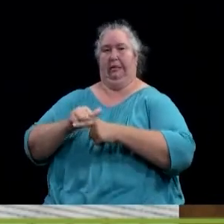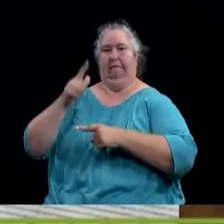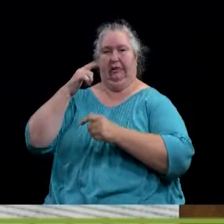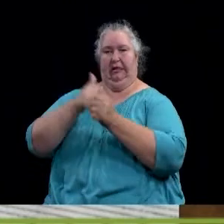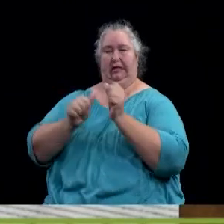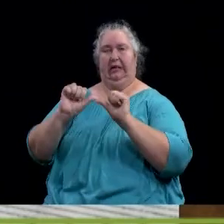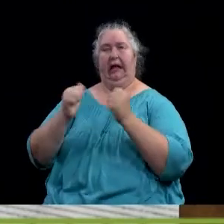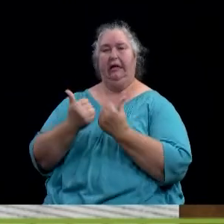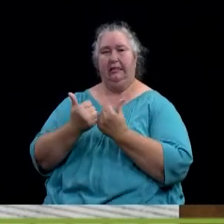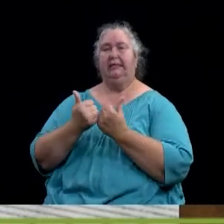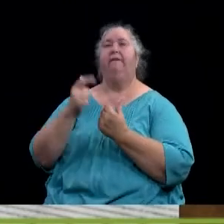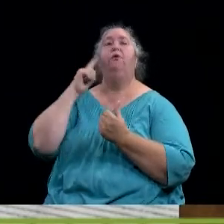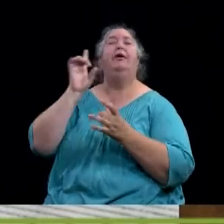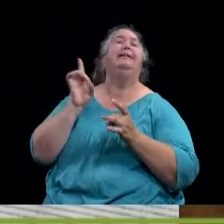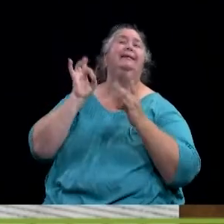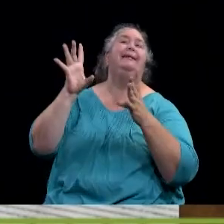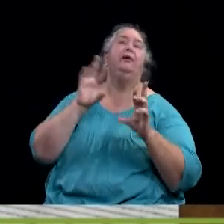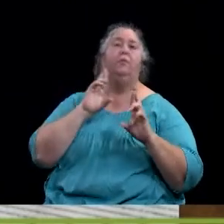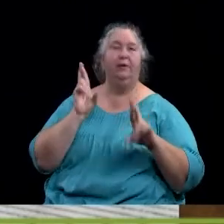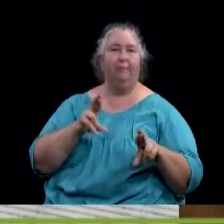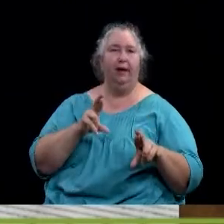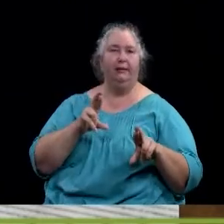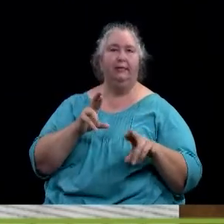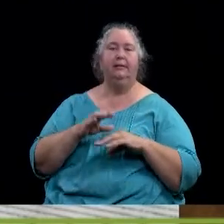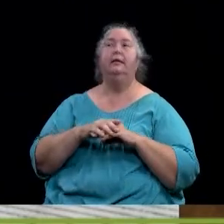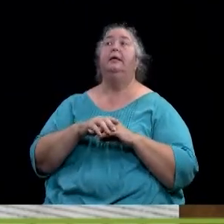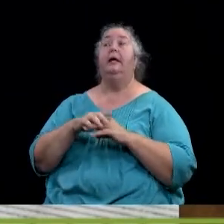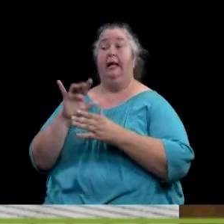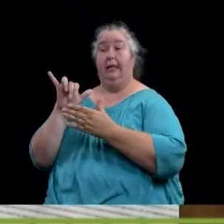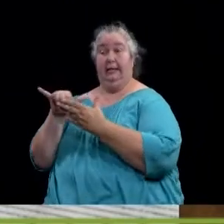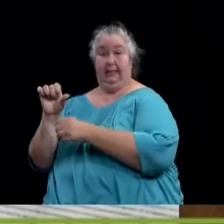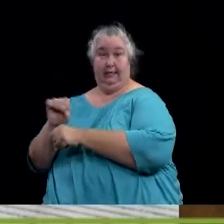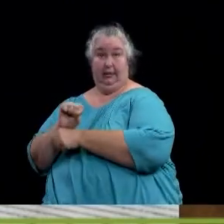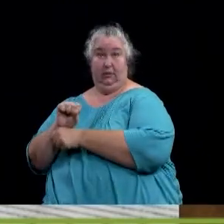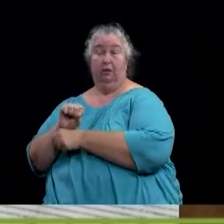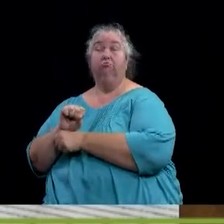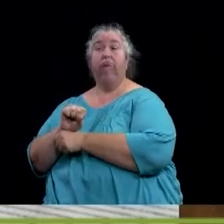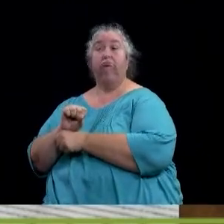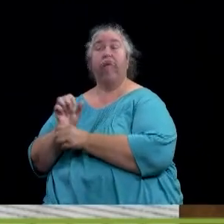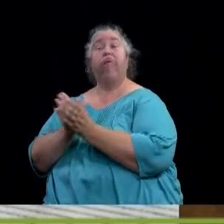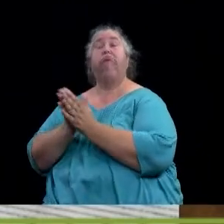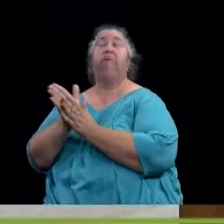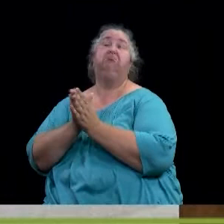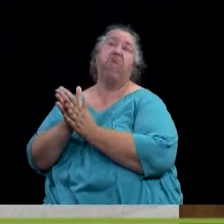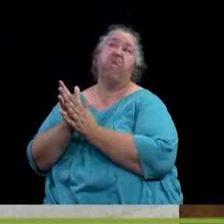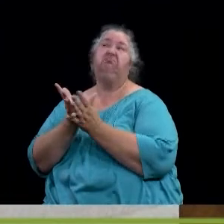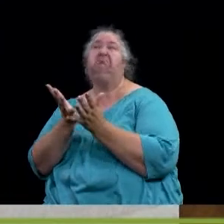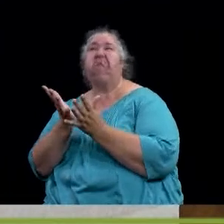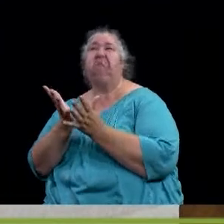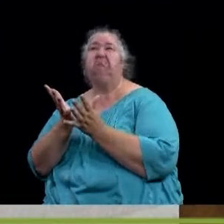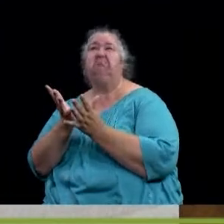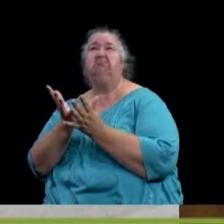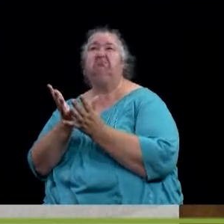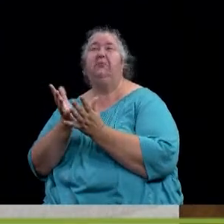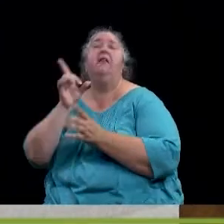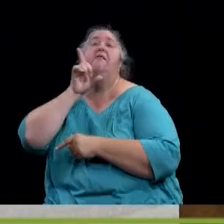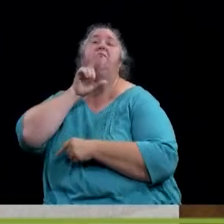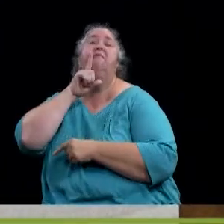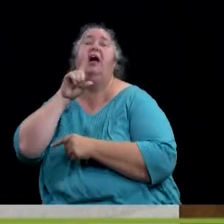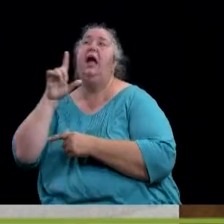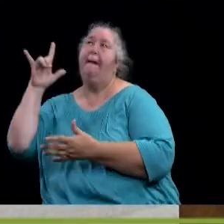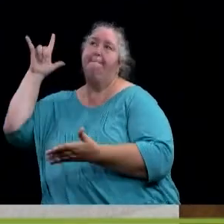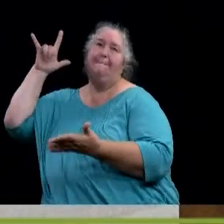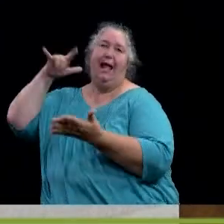The exercise simulated a plane crash at Waco Regional and involved response from Waco Fire, Police, Sheriff's